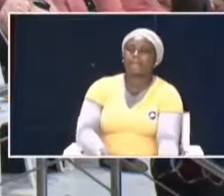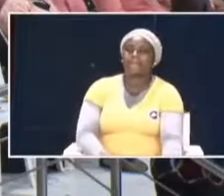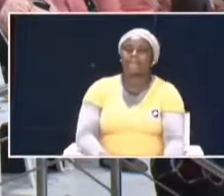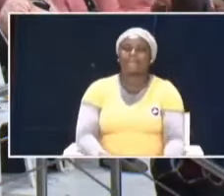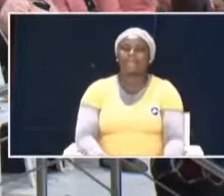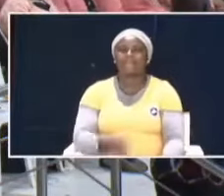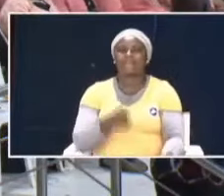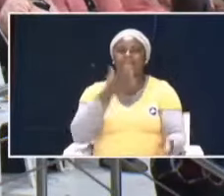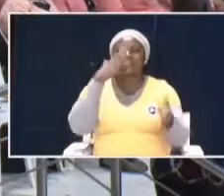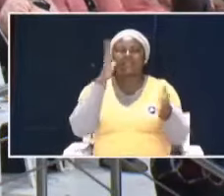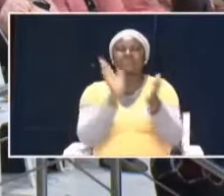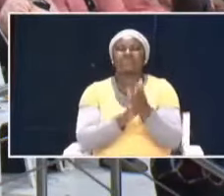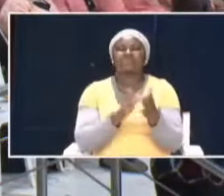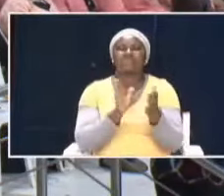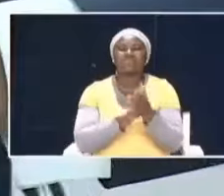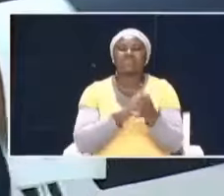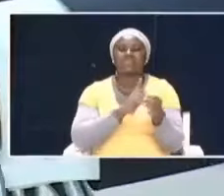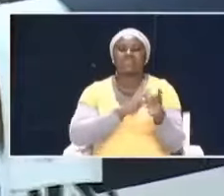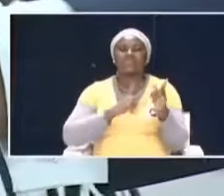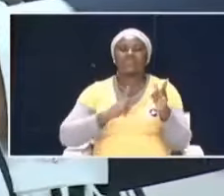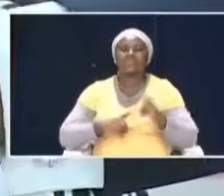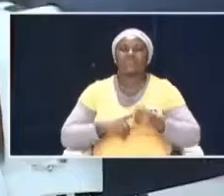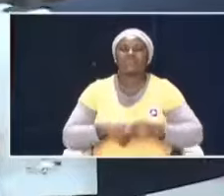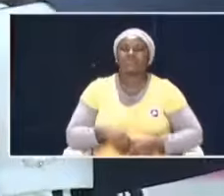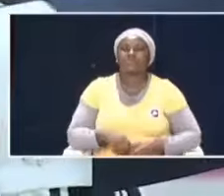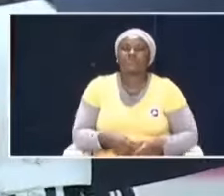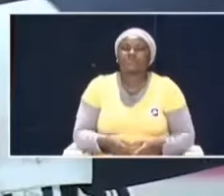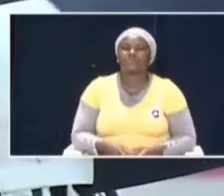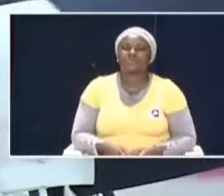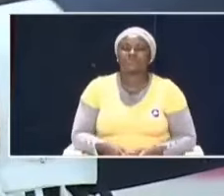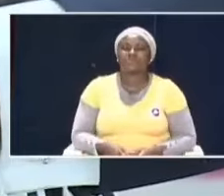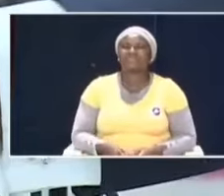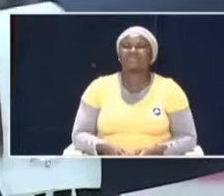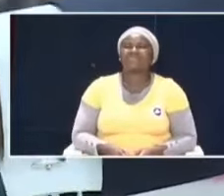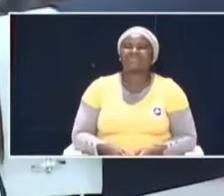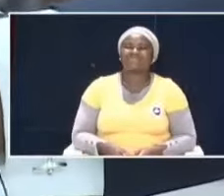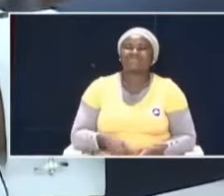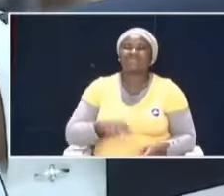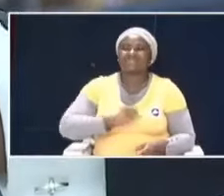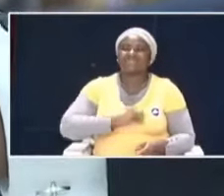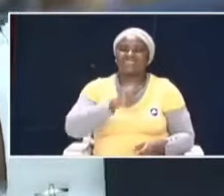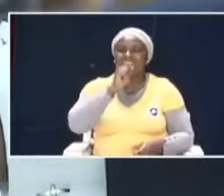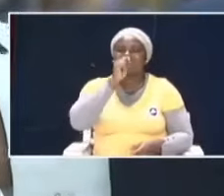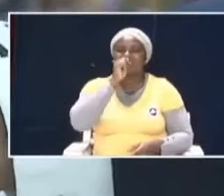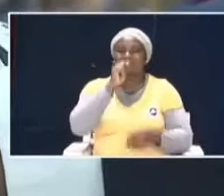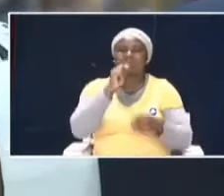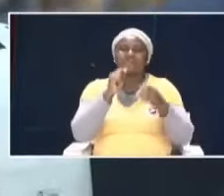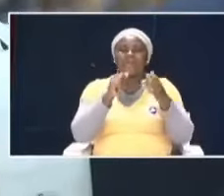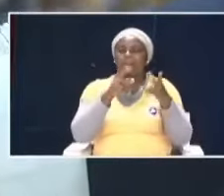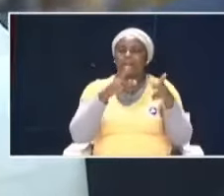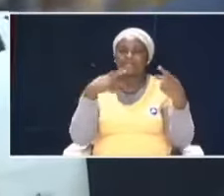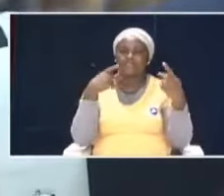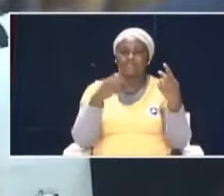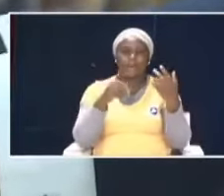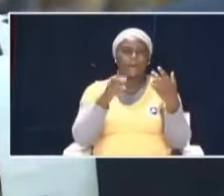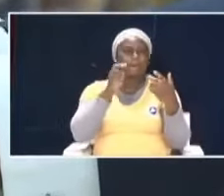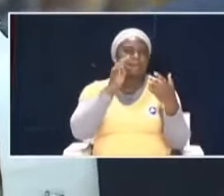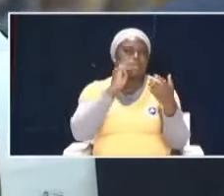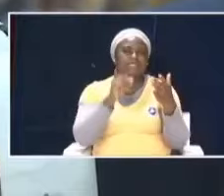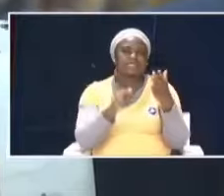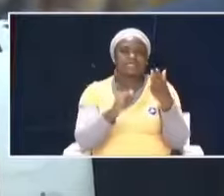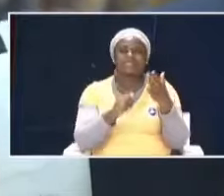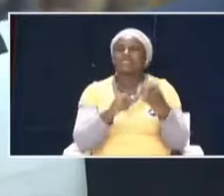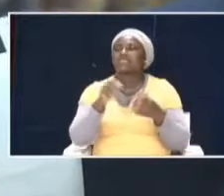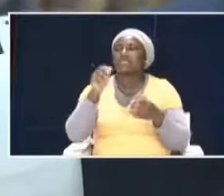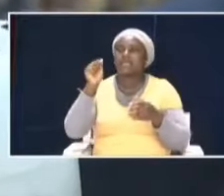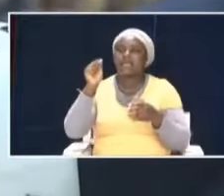Praise the Lord. I am Pastor Mrs. Abioye. This testimony,